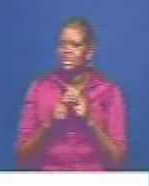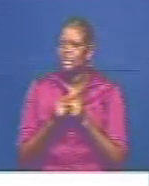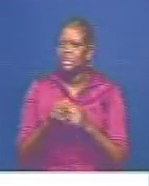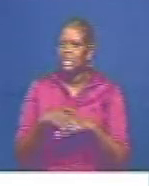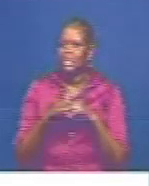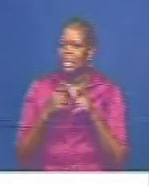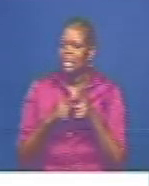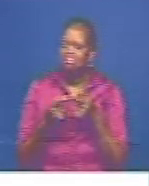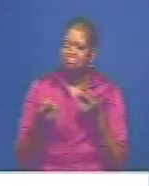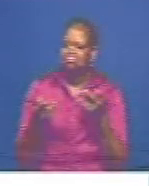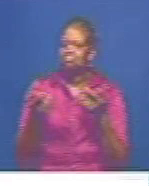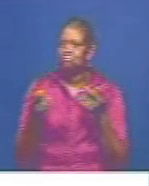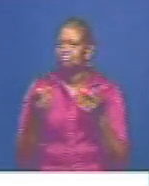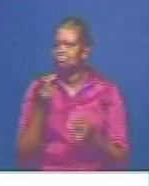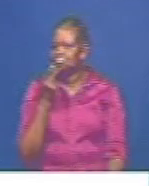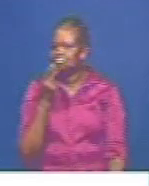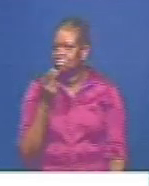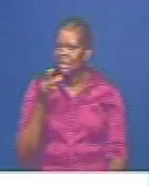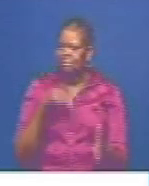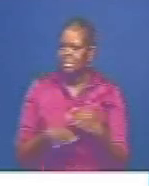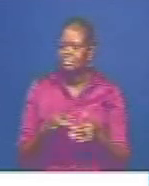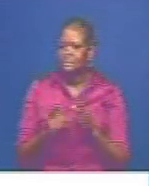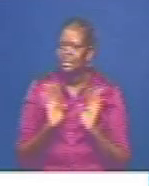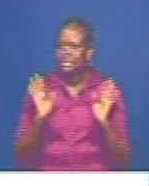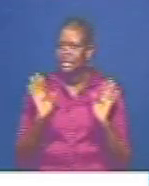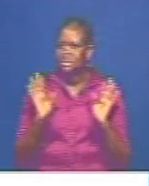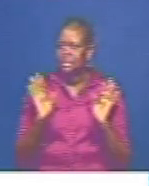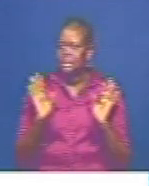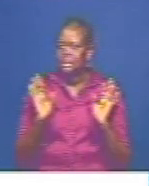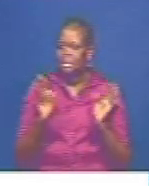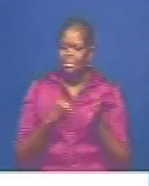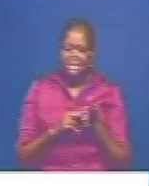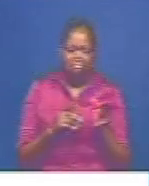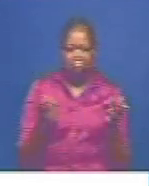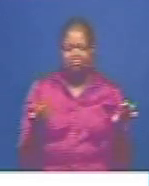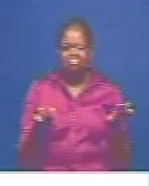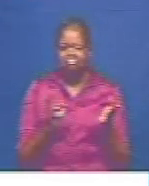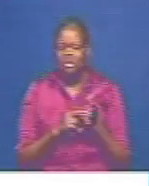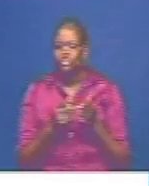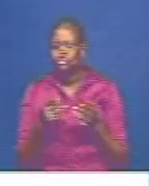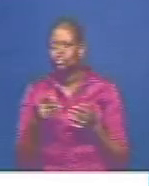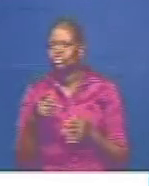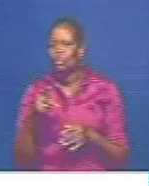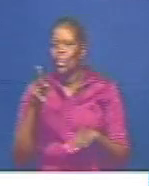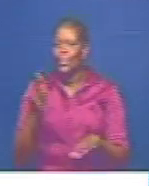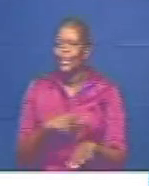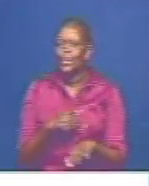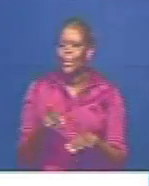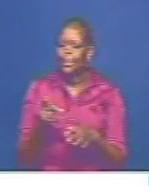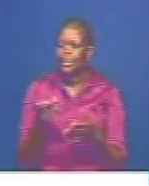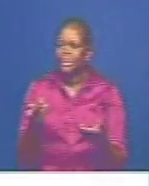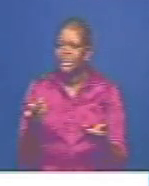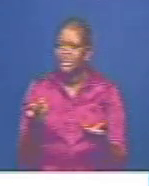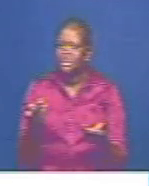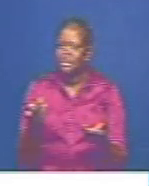then I delved into Pokot. So that's yeah. how you... So in short, mm-hmm. is it like your poetry is more of like your dialect, use